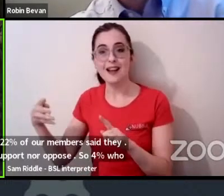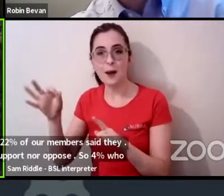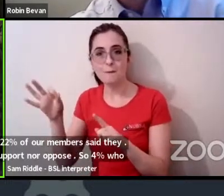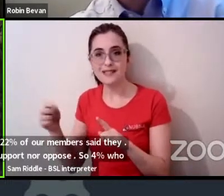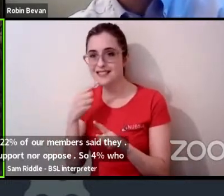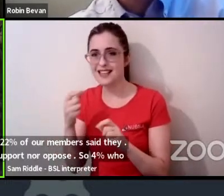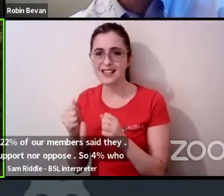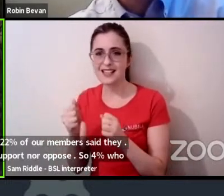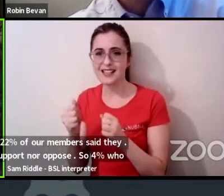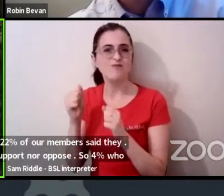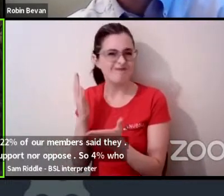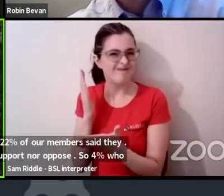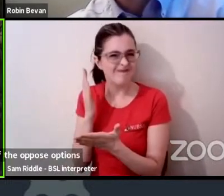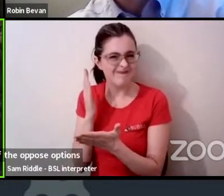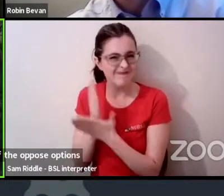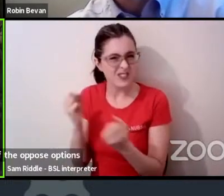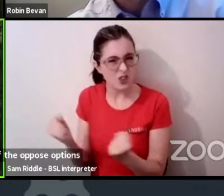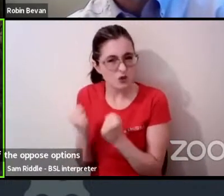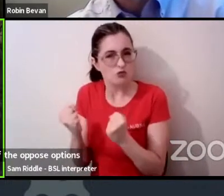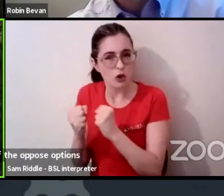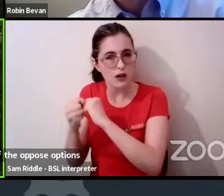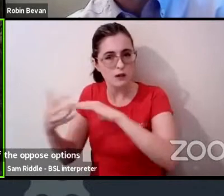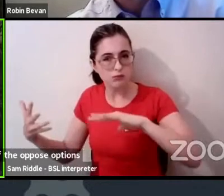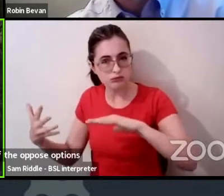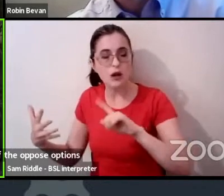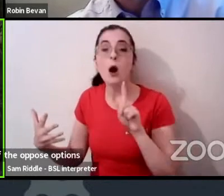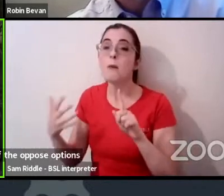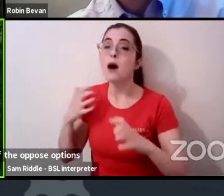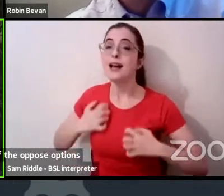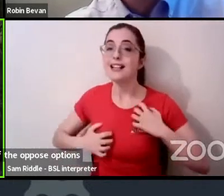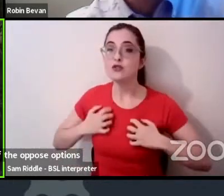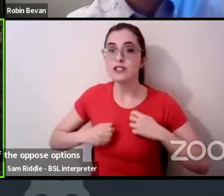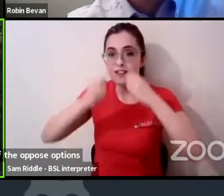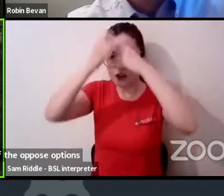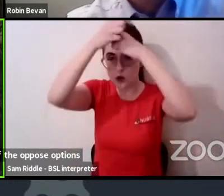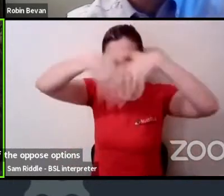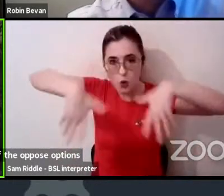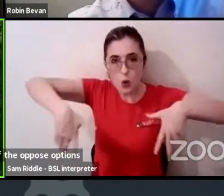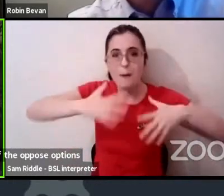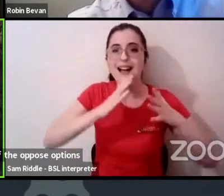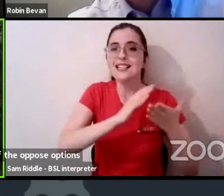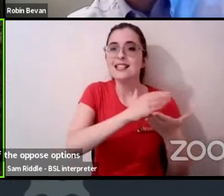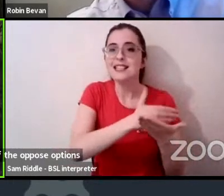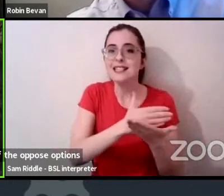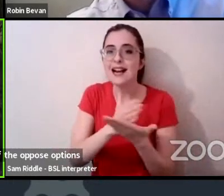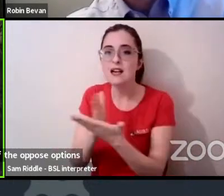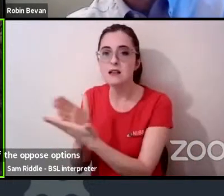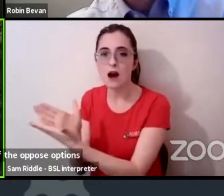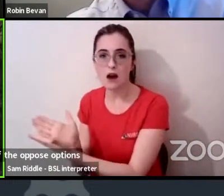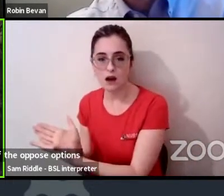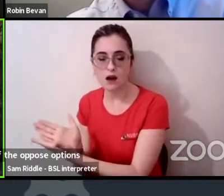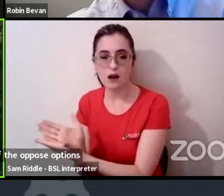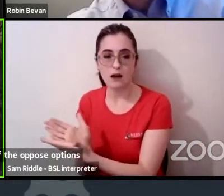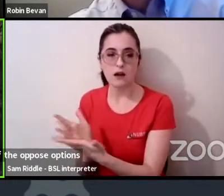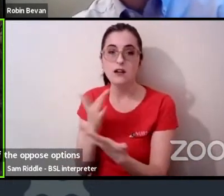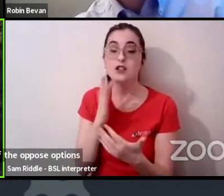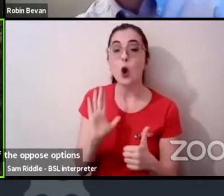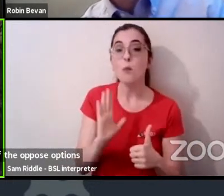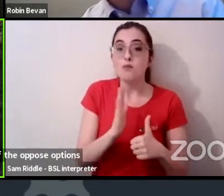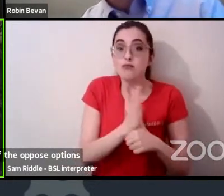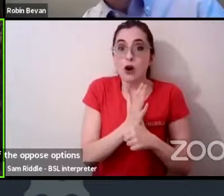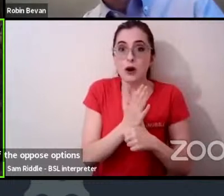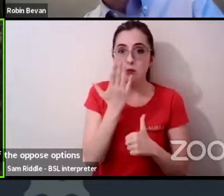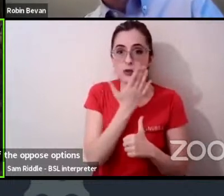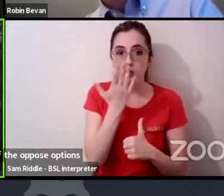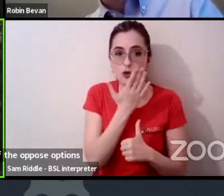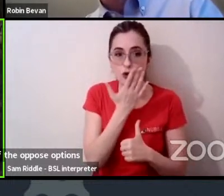What's interesting, if you break those figures down by sector, you get divergent results. So amongst our members in primary schools,